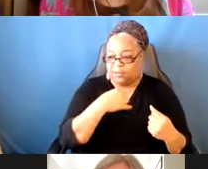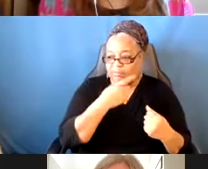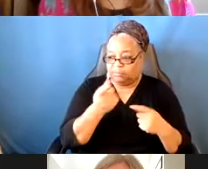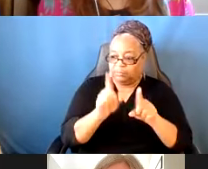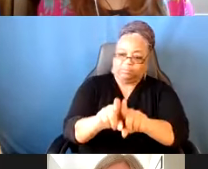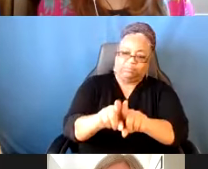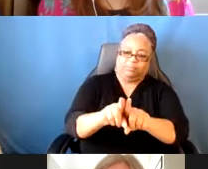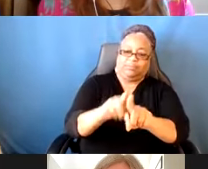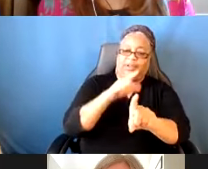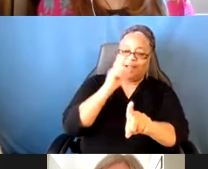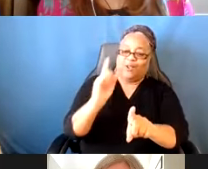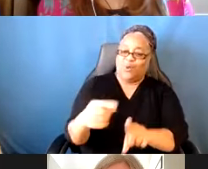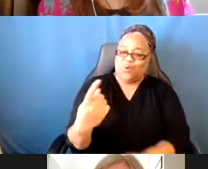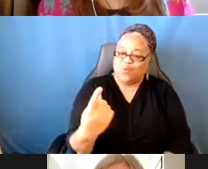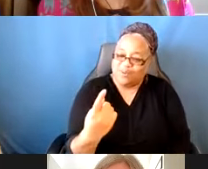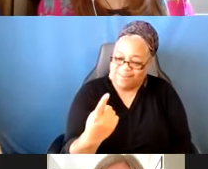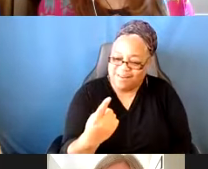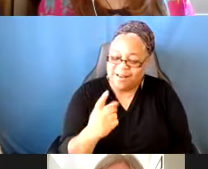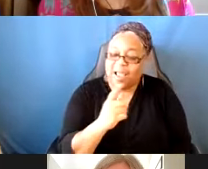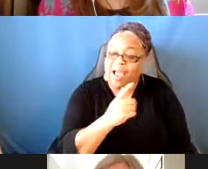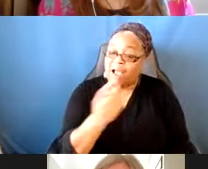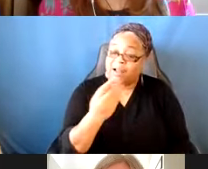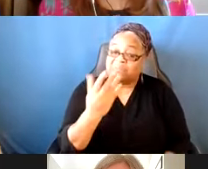might also really enjoy the